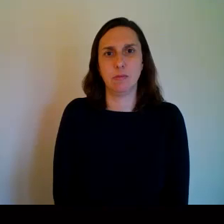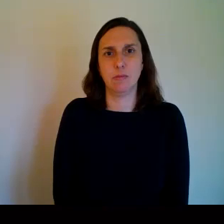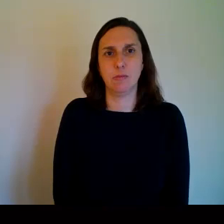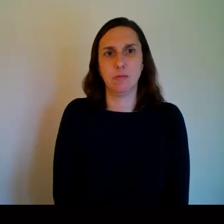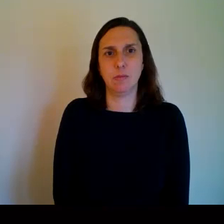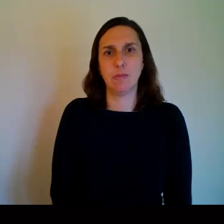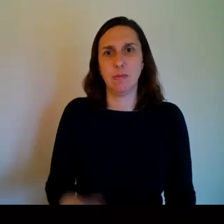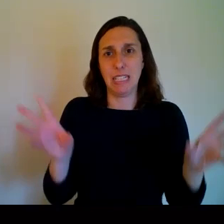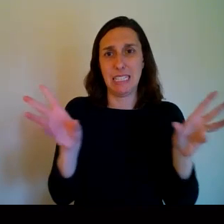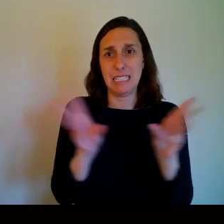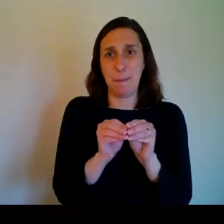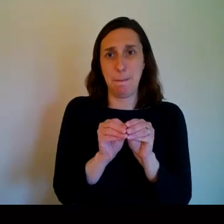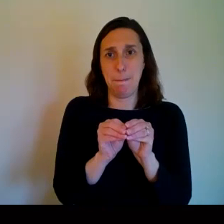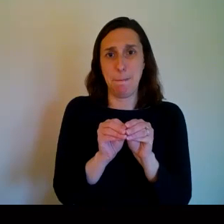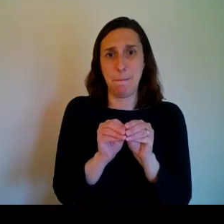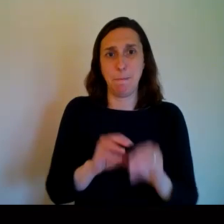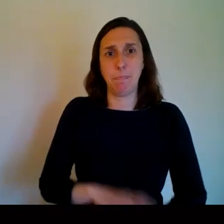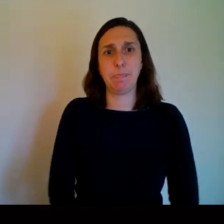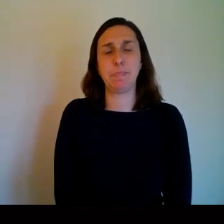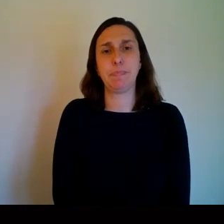where I combine them together with the sum.